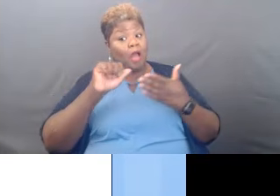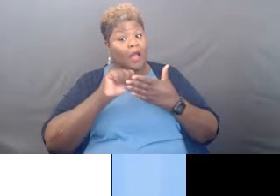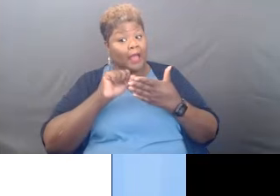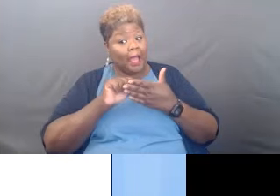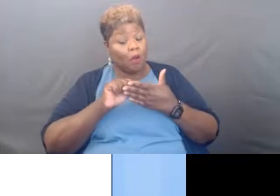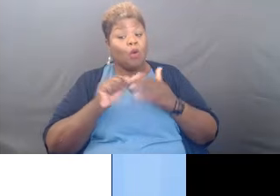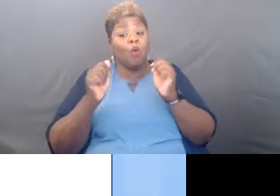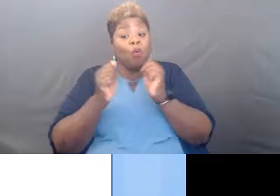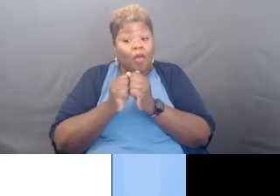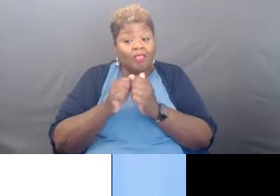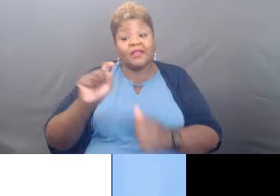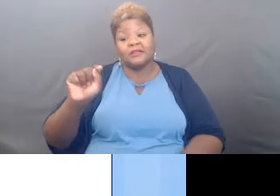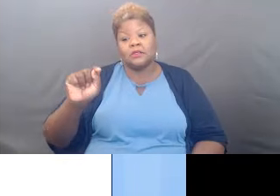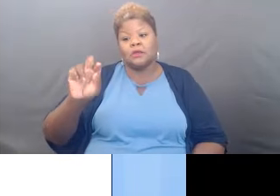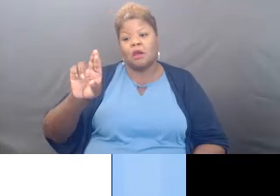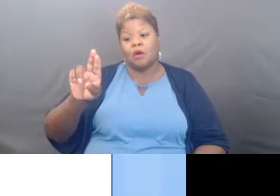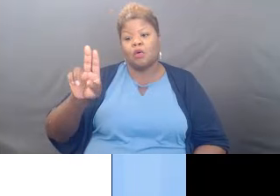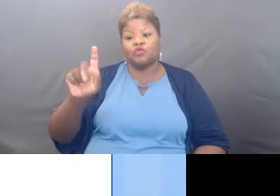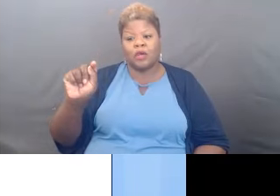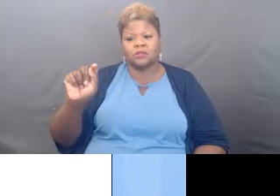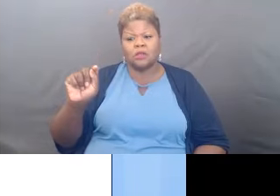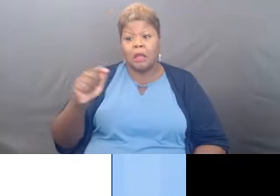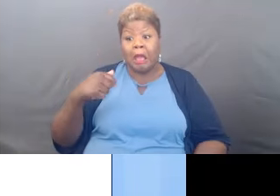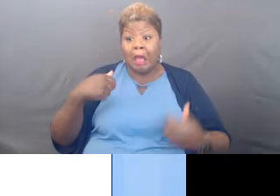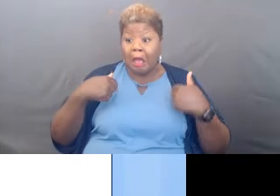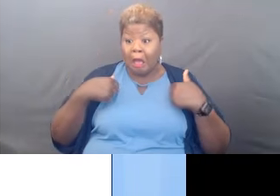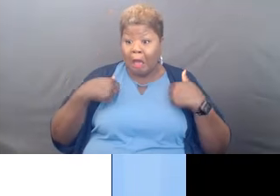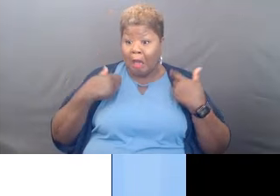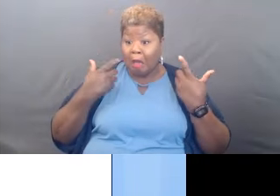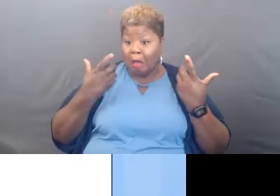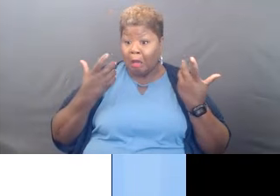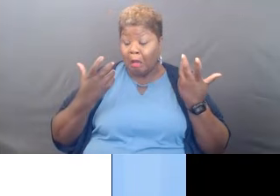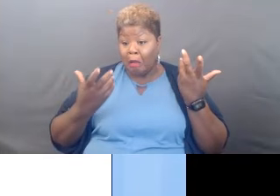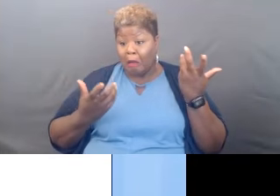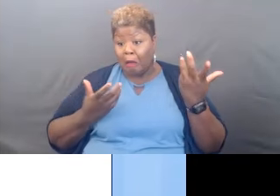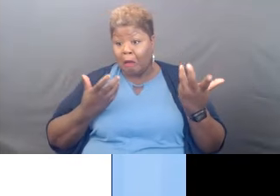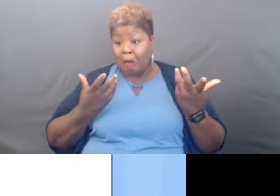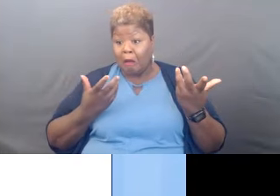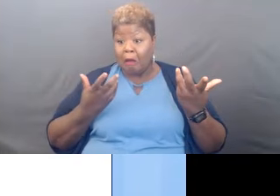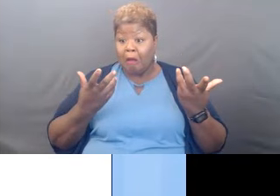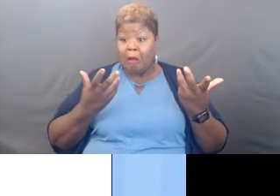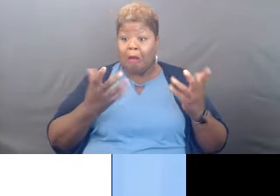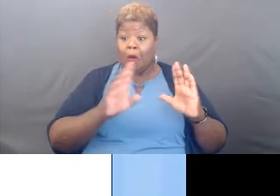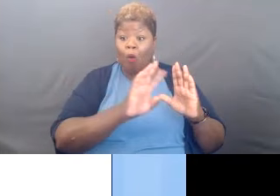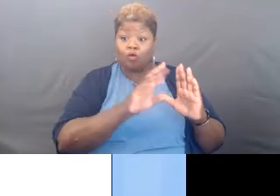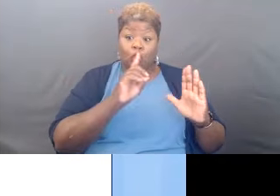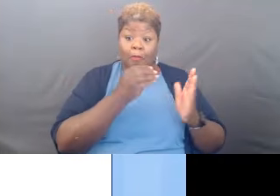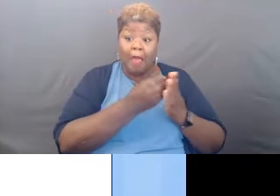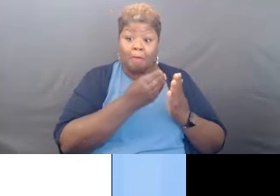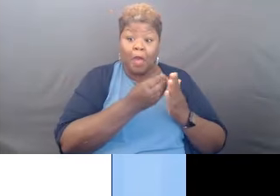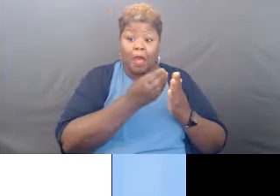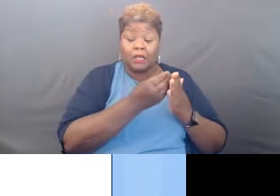Trust. I can't necessarily take money out of my ABLE account and put it